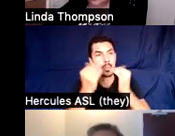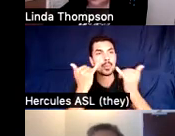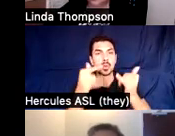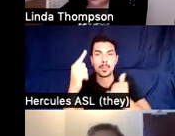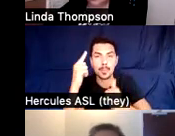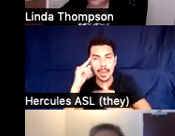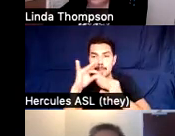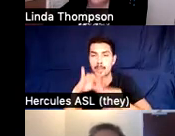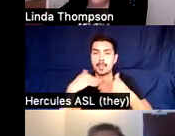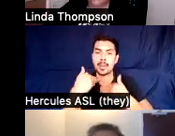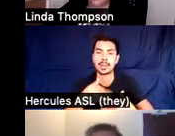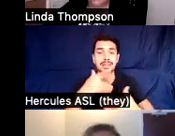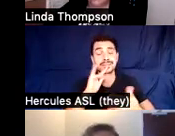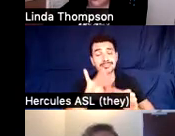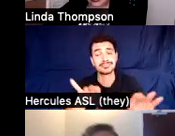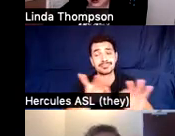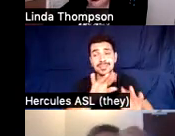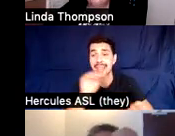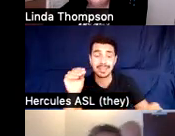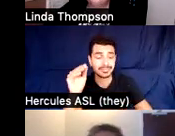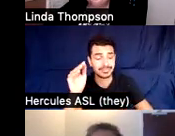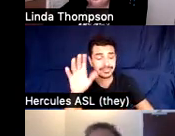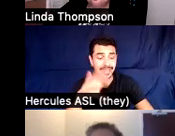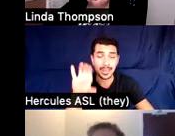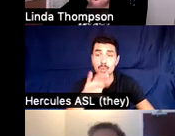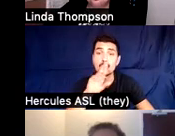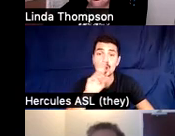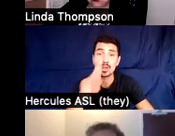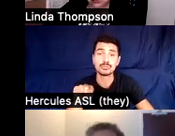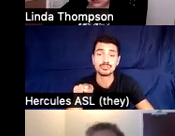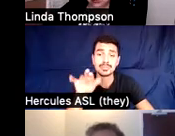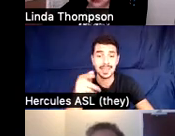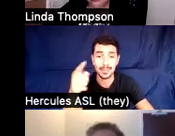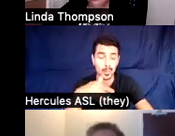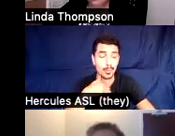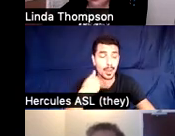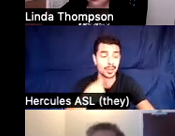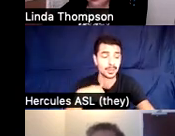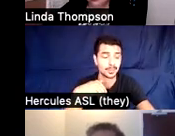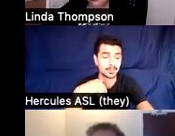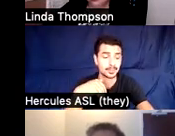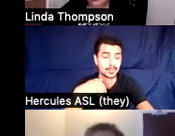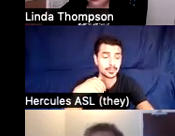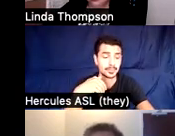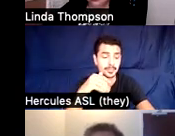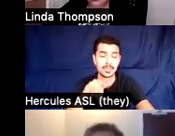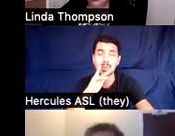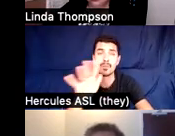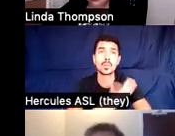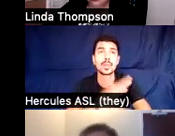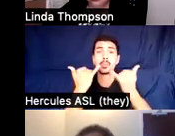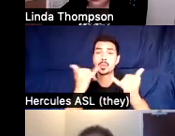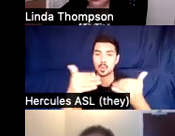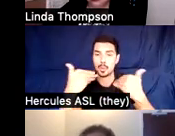just everything. And it's a chemical reaction that's happening when you can be fully present in your body in that